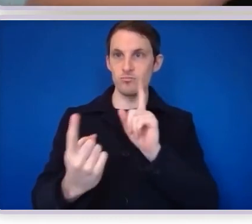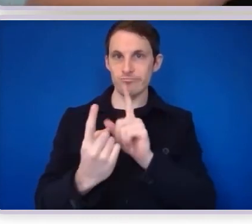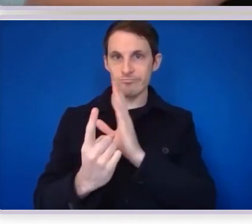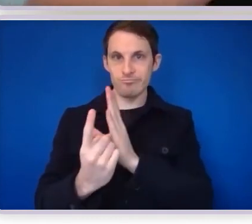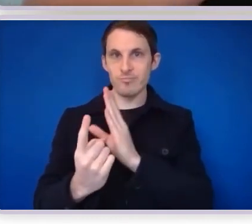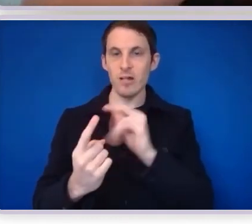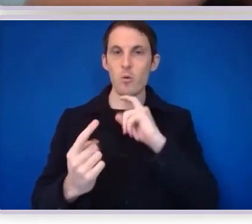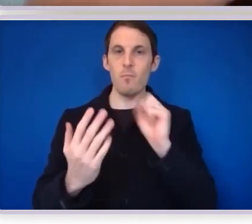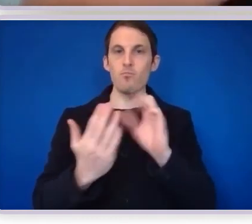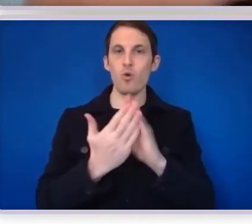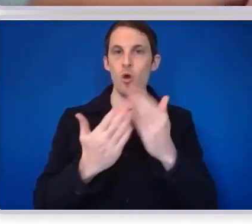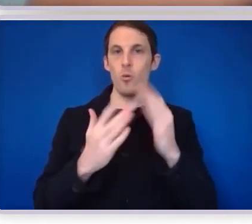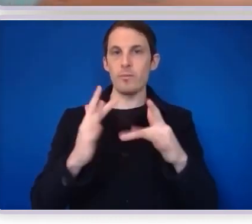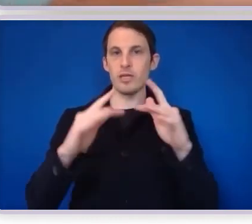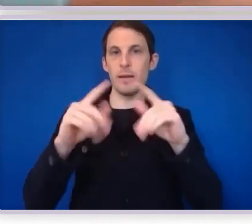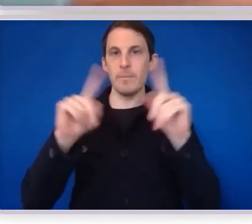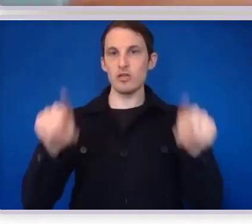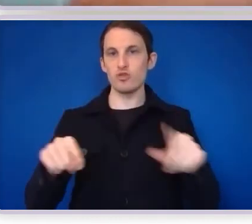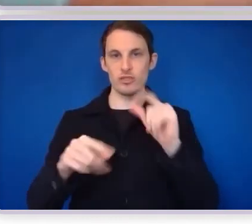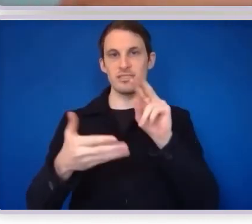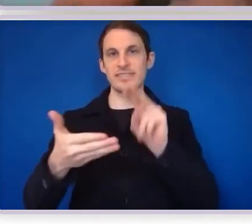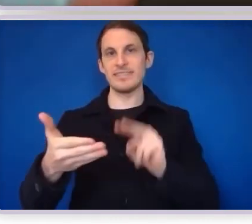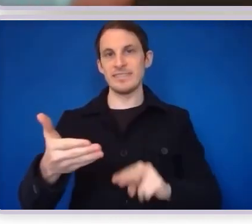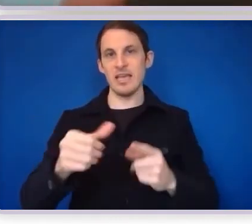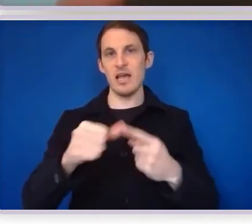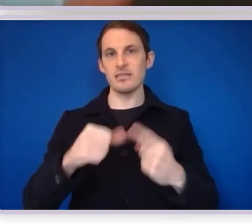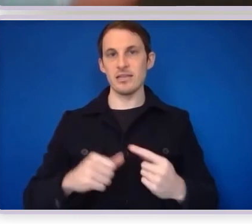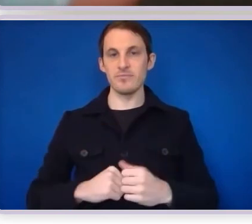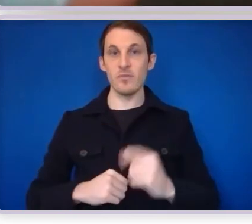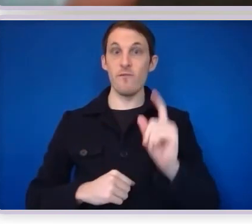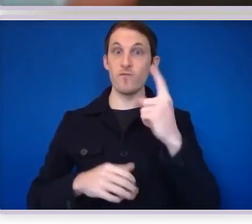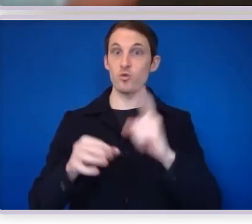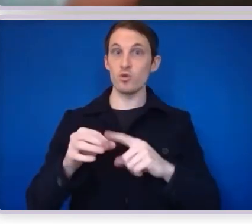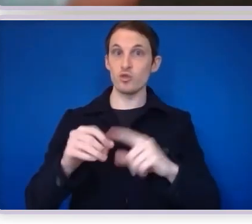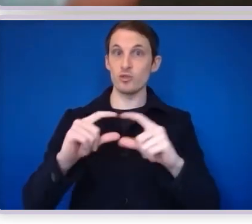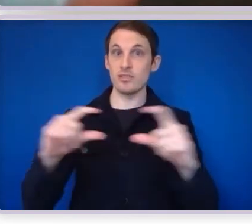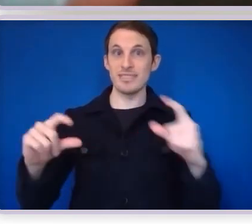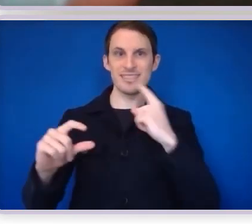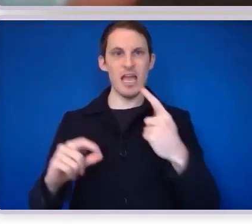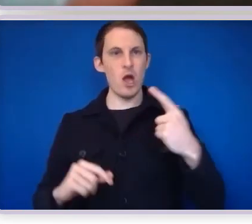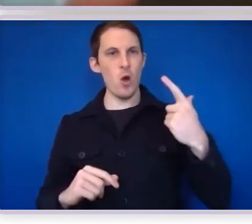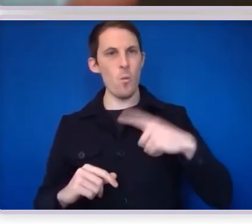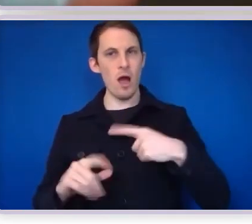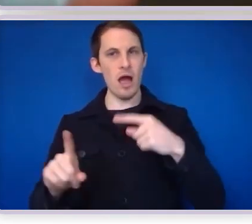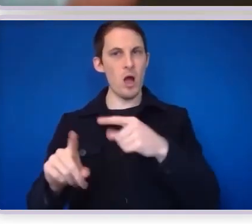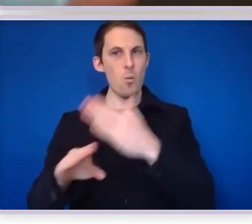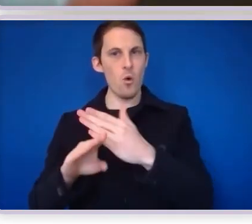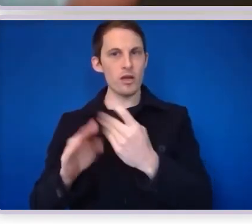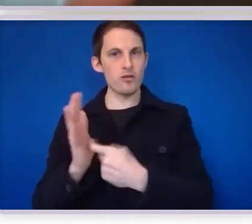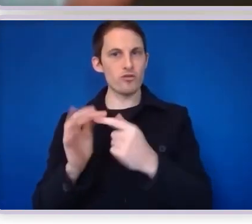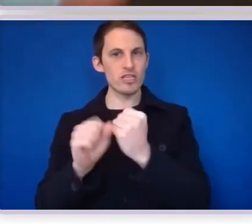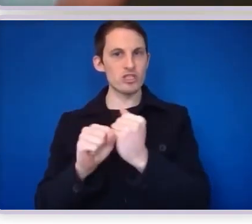everyone can see them. So the first question's up on the screen. It says, why is the workout registration voluntary and